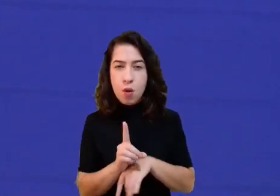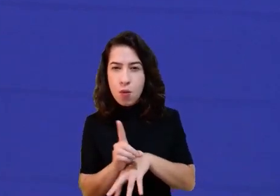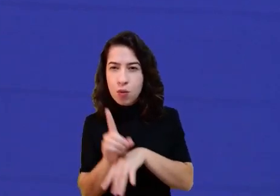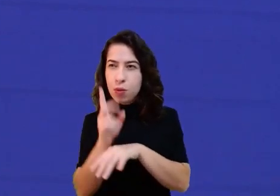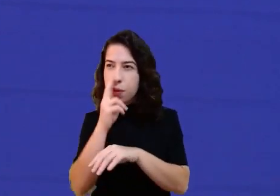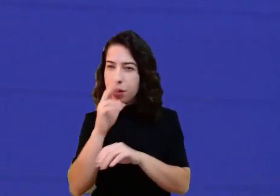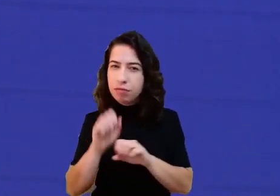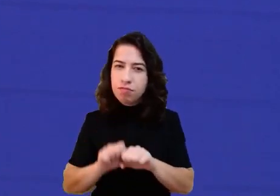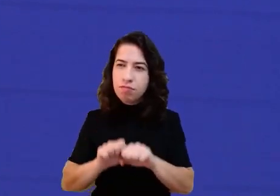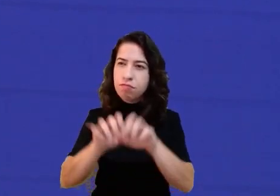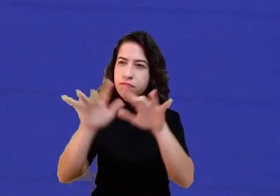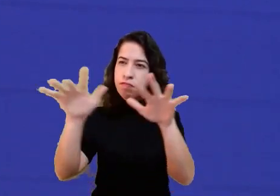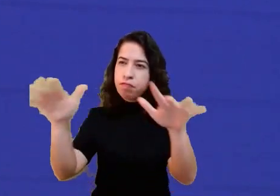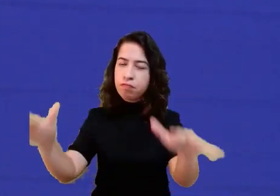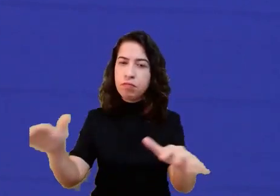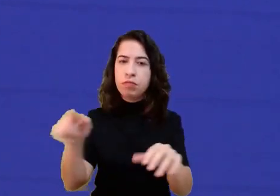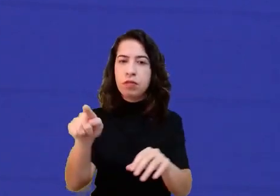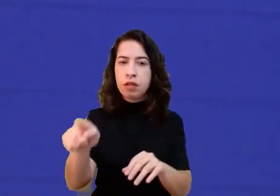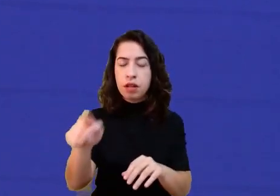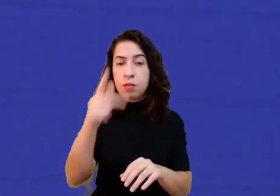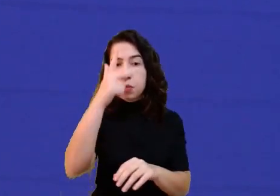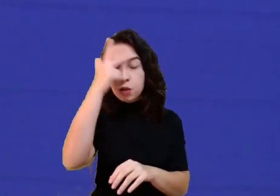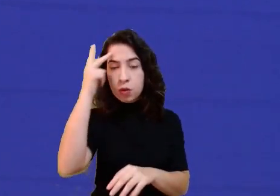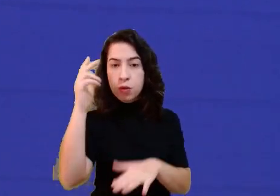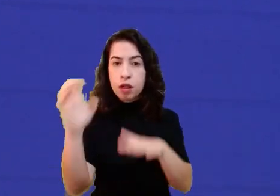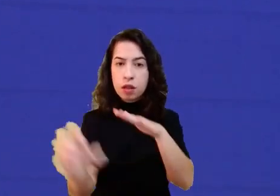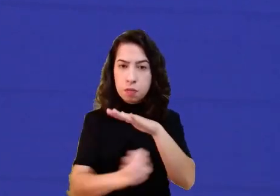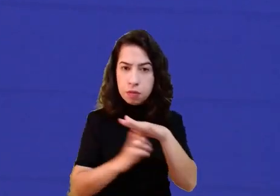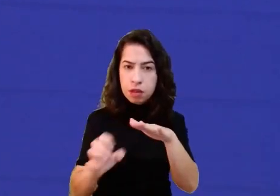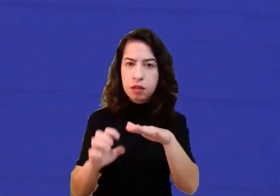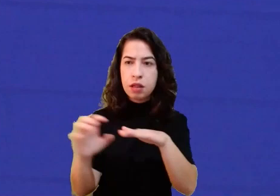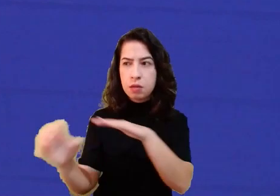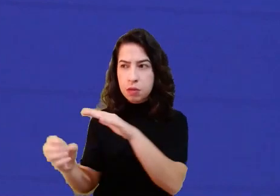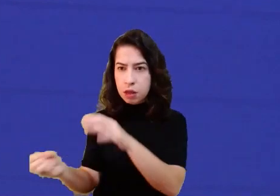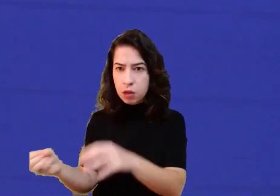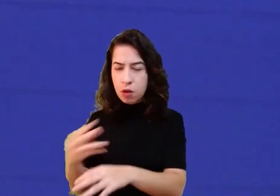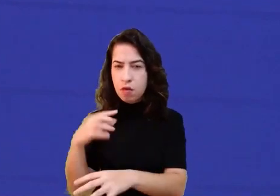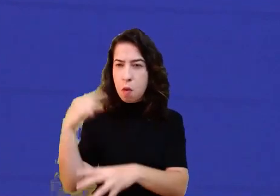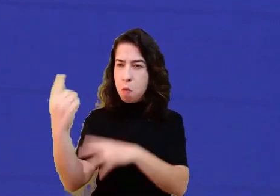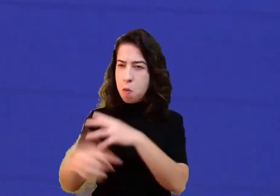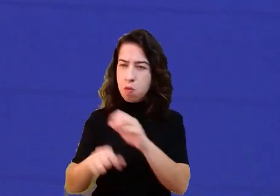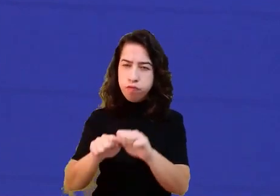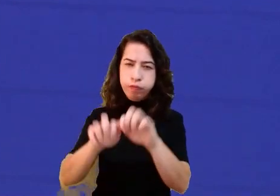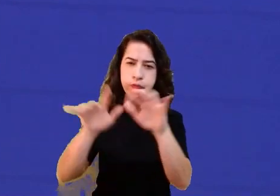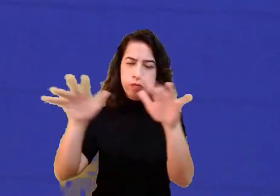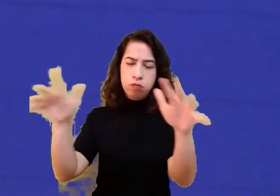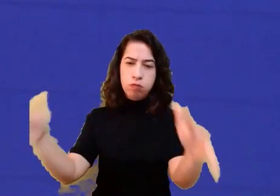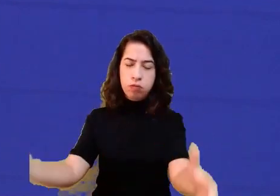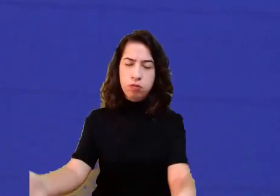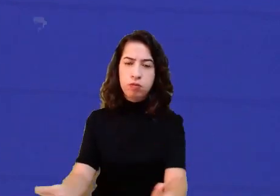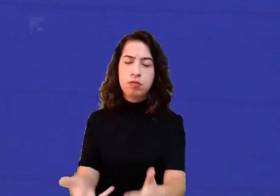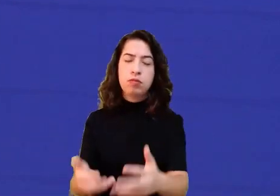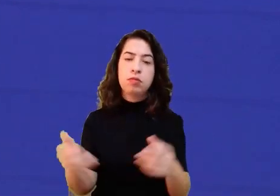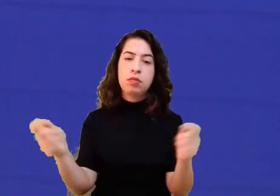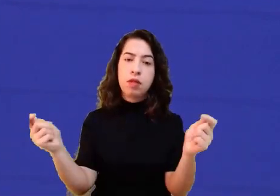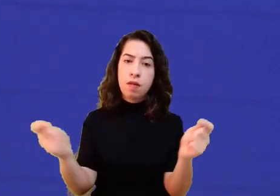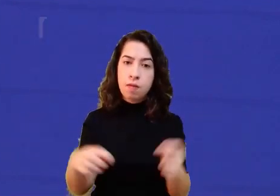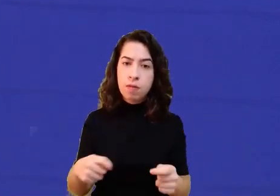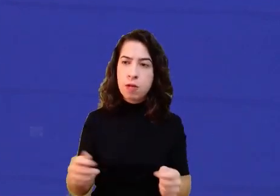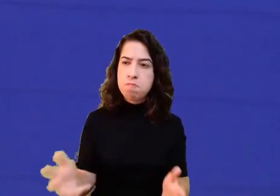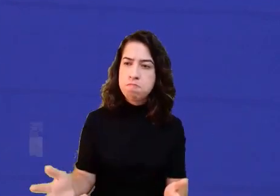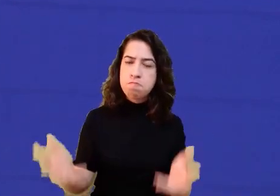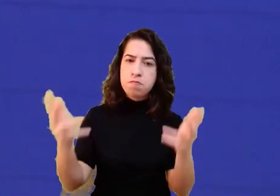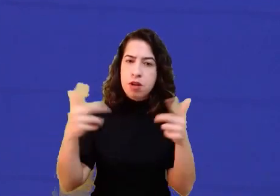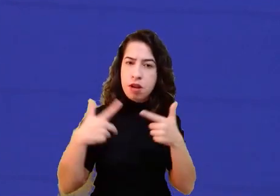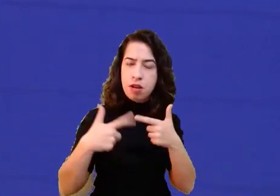planet. So we have so many cities and startups in the world, and this missile may change and we